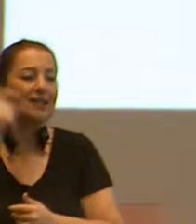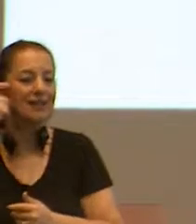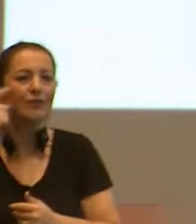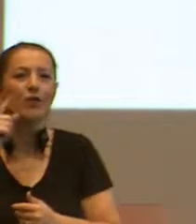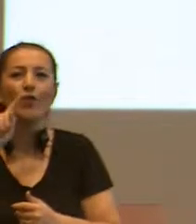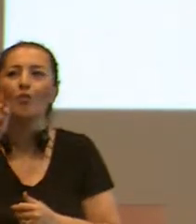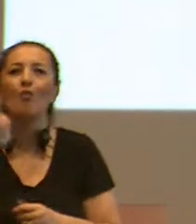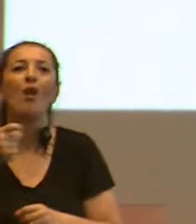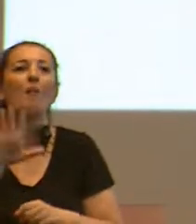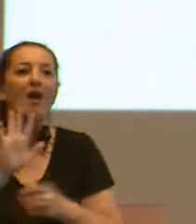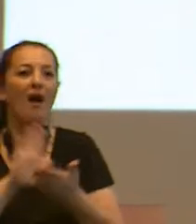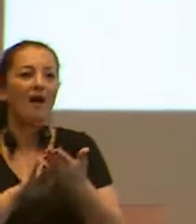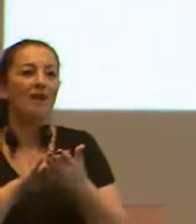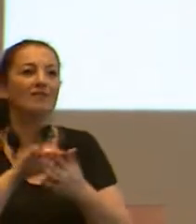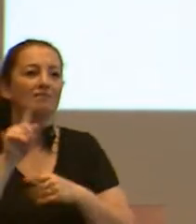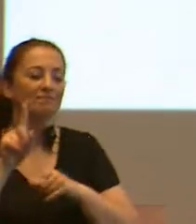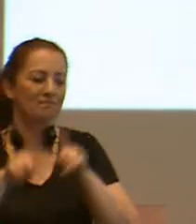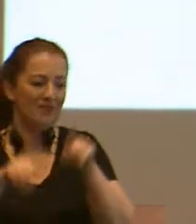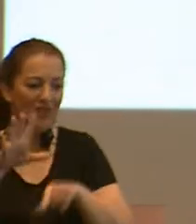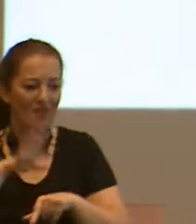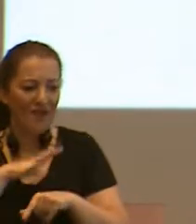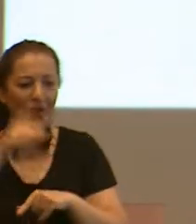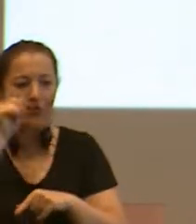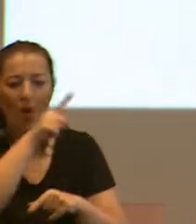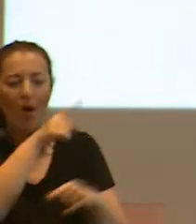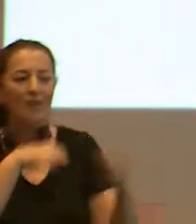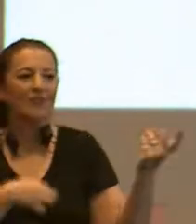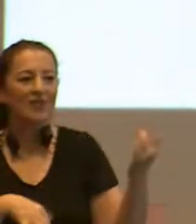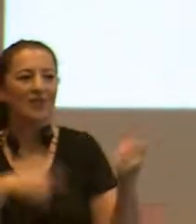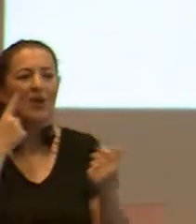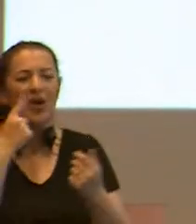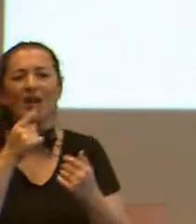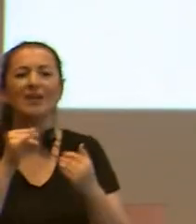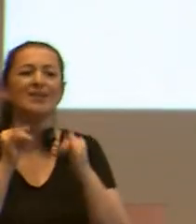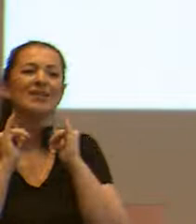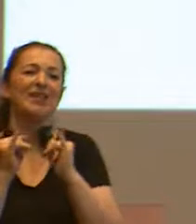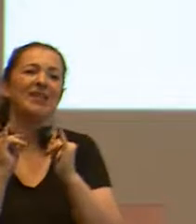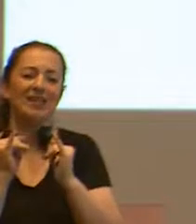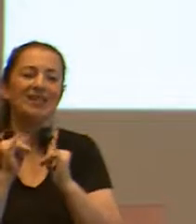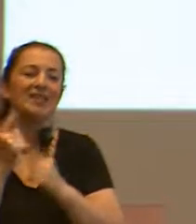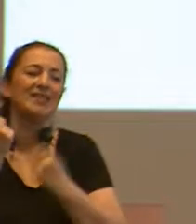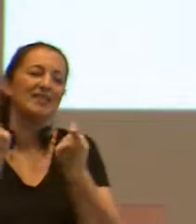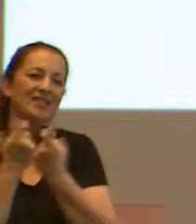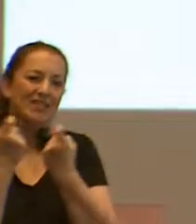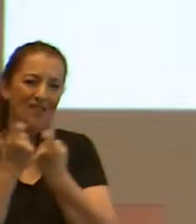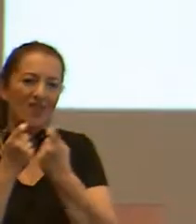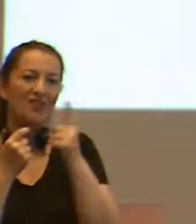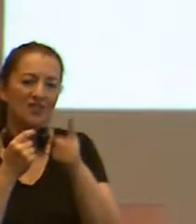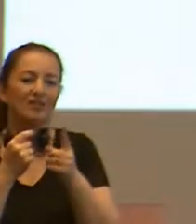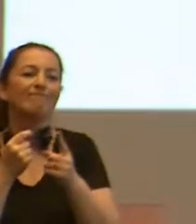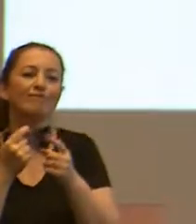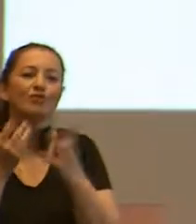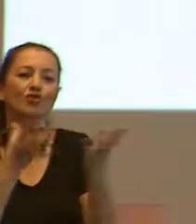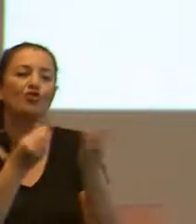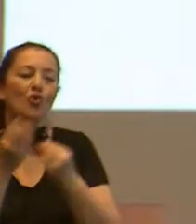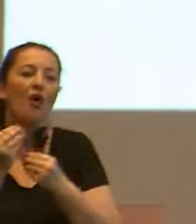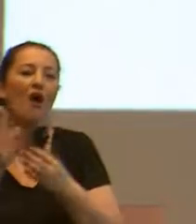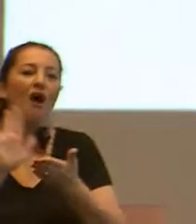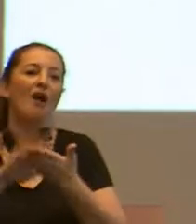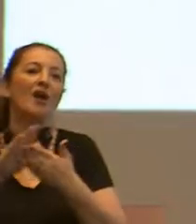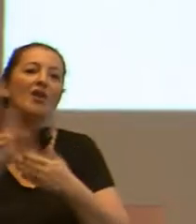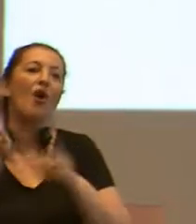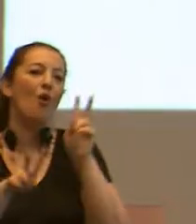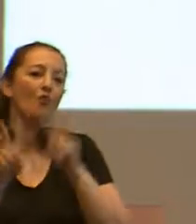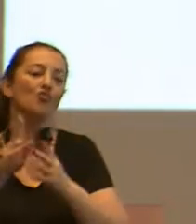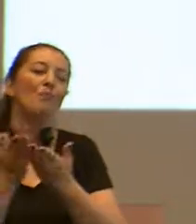imagine there are friends that he cannot reach because there is this dirty war in argentina and he had